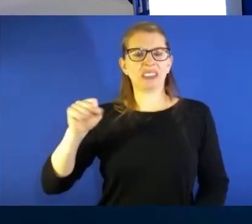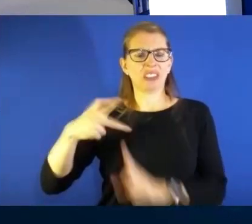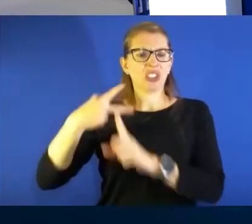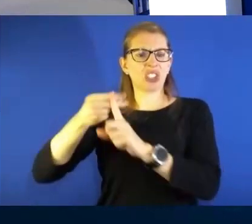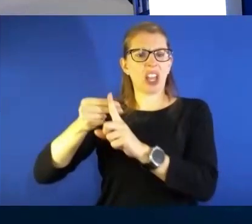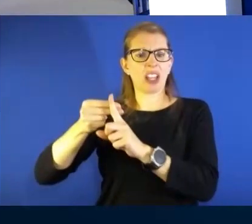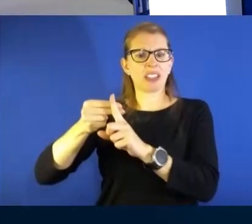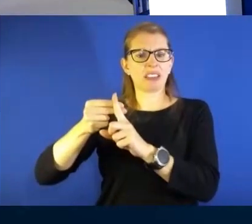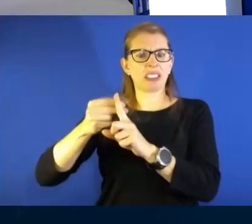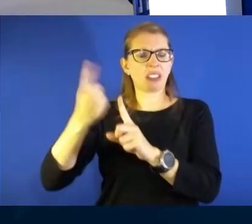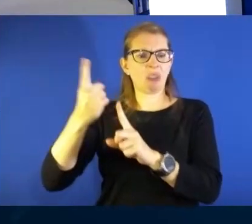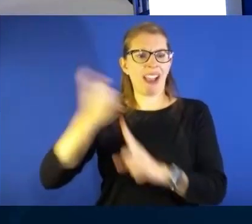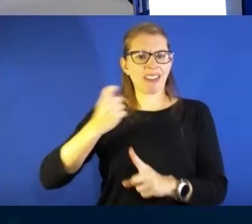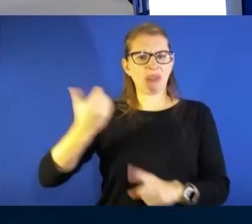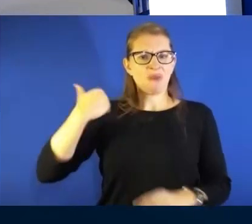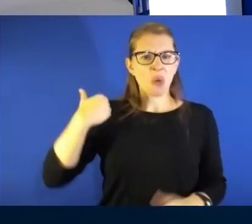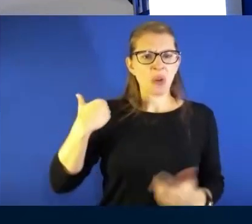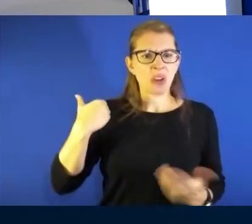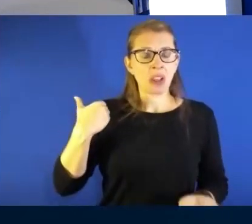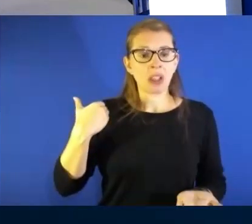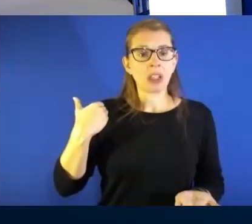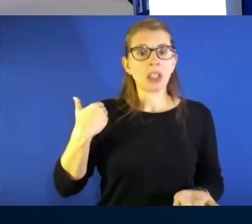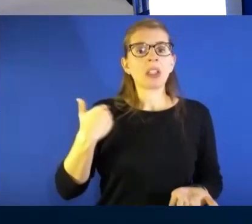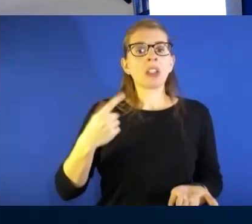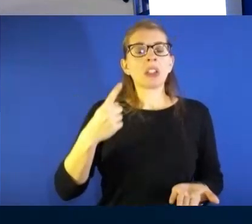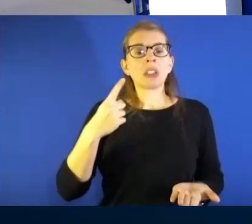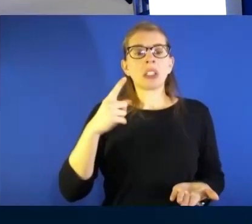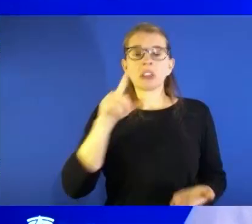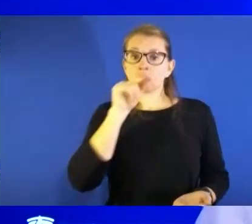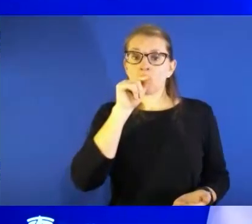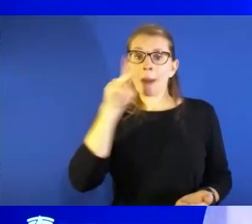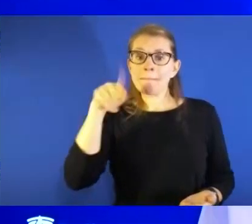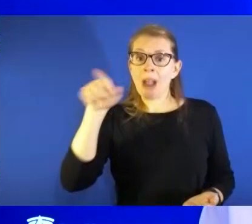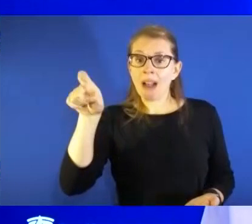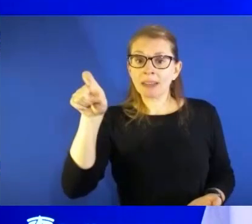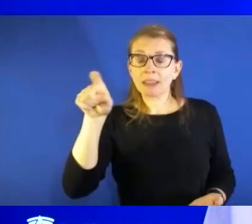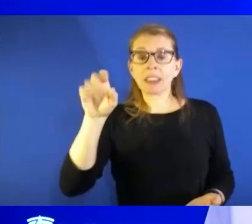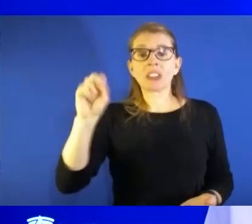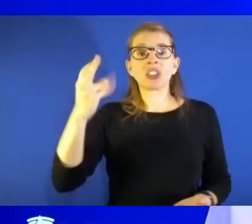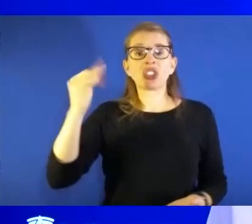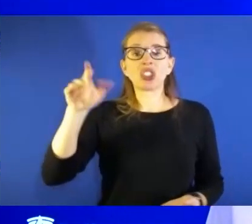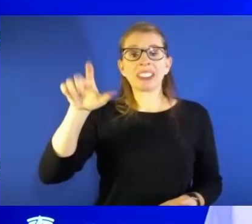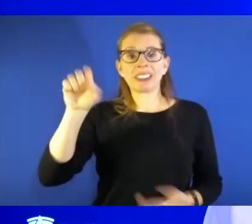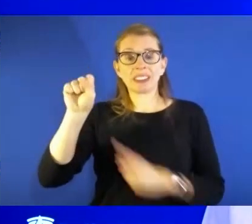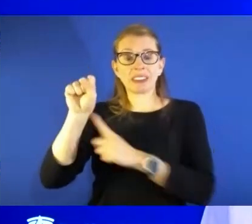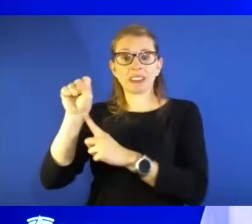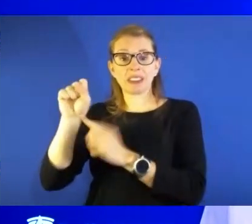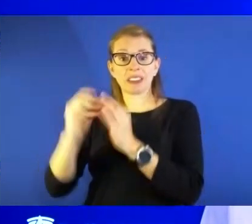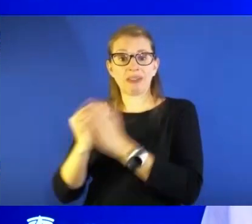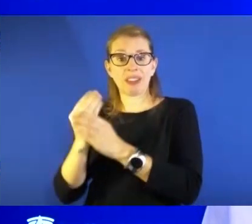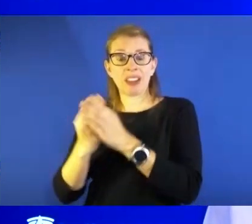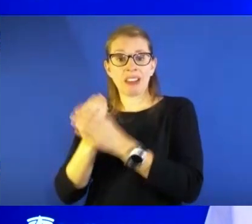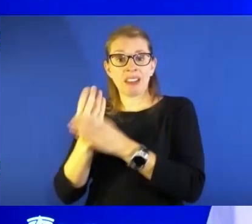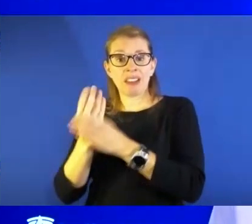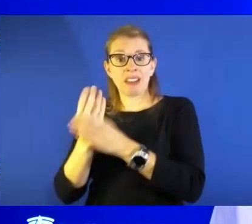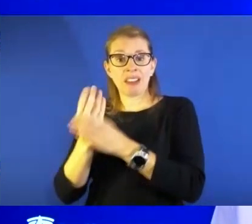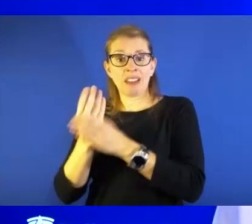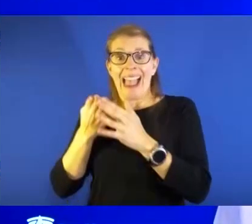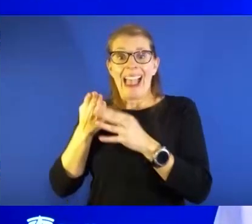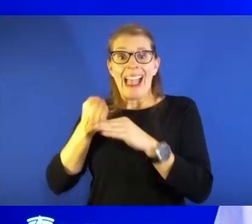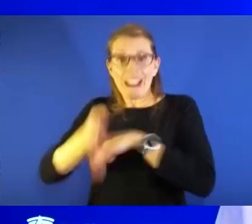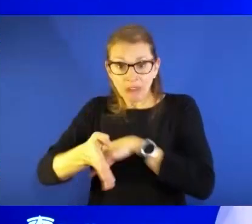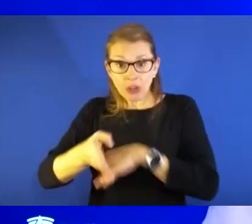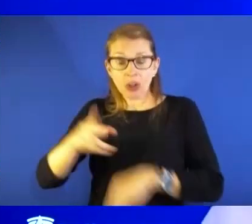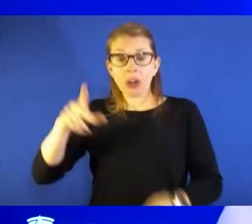you So I think that's chickenpox, because shingles is the manifestation. Okay. After you get chickenpox, chickenpox is the